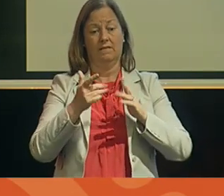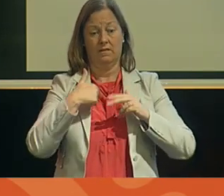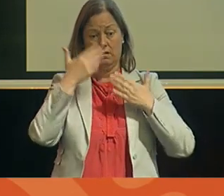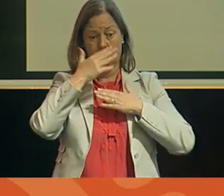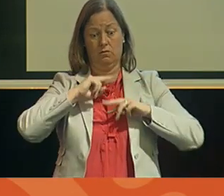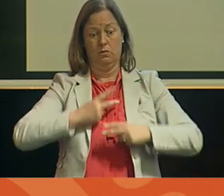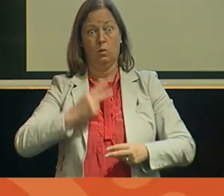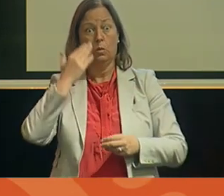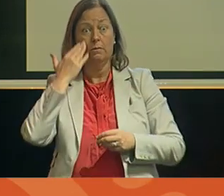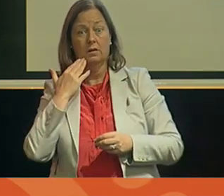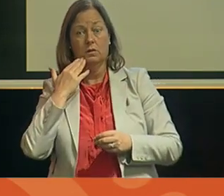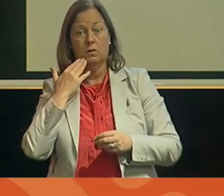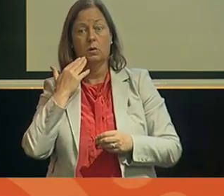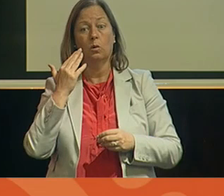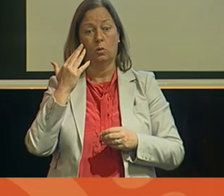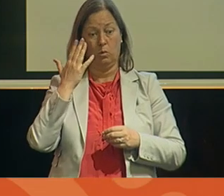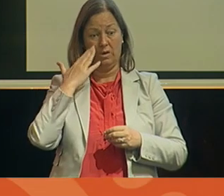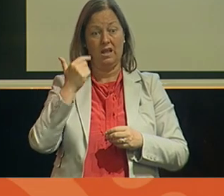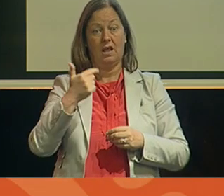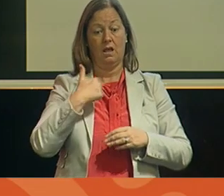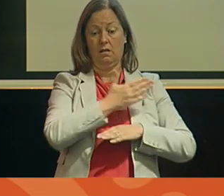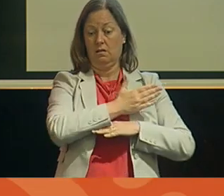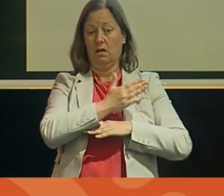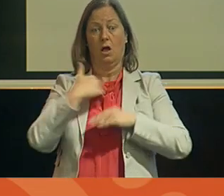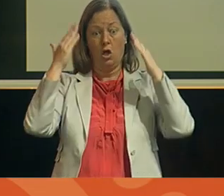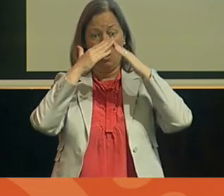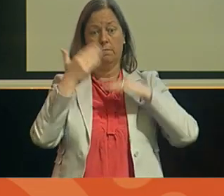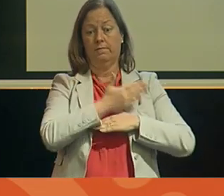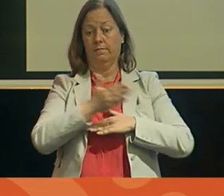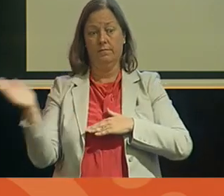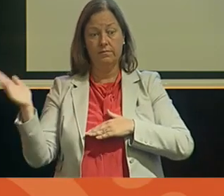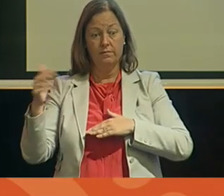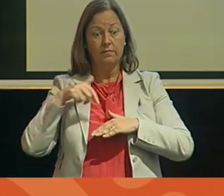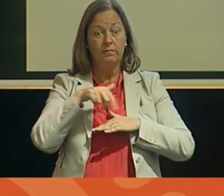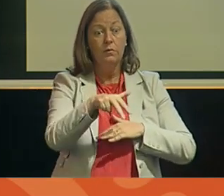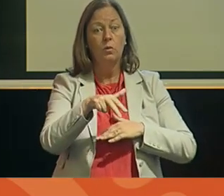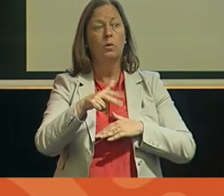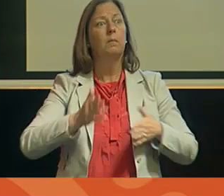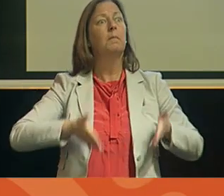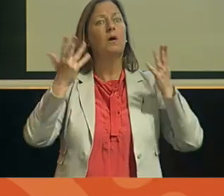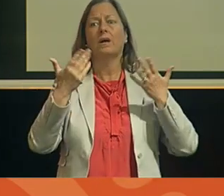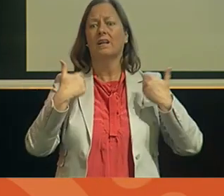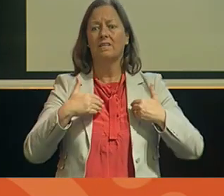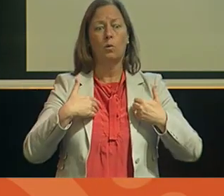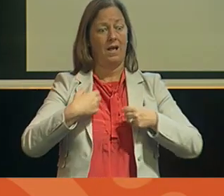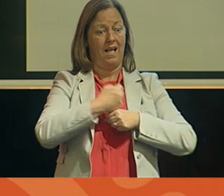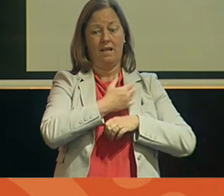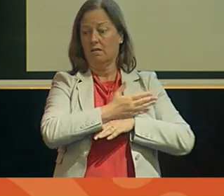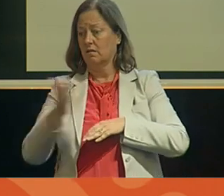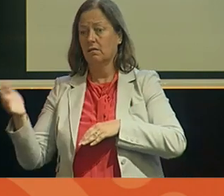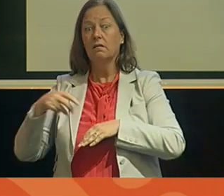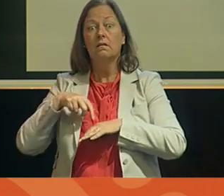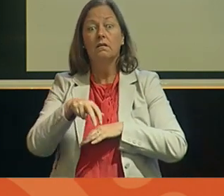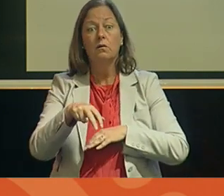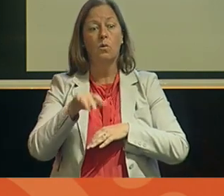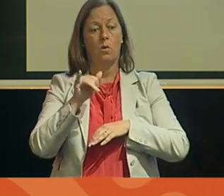transgender woman, once I step out from my door, or from my house, or from my apartment, or from my car, or just to